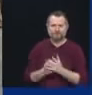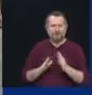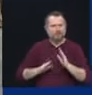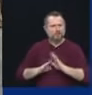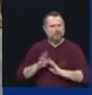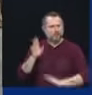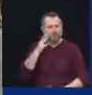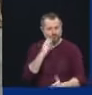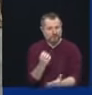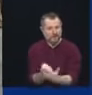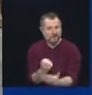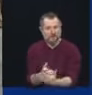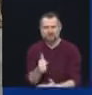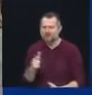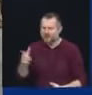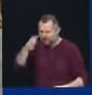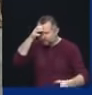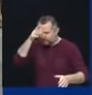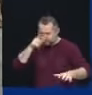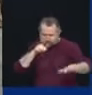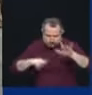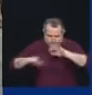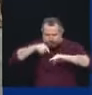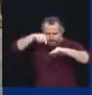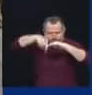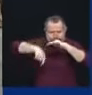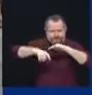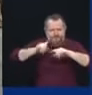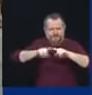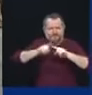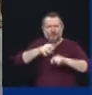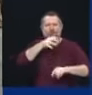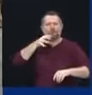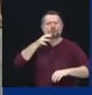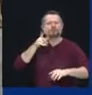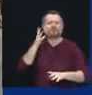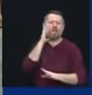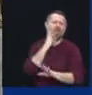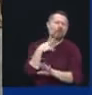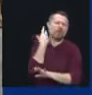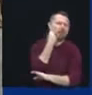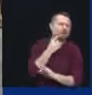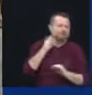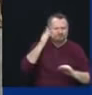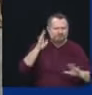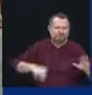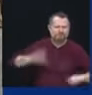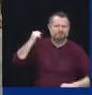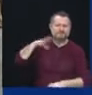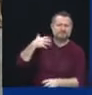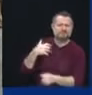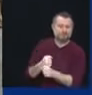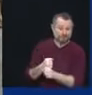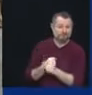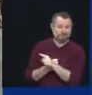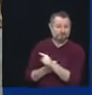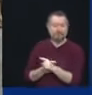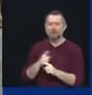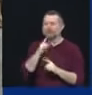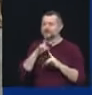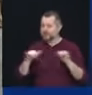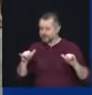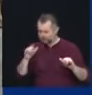it intimately. He's from the industry, but he's innovative and transformative,